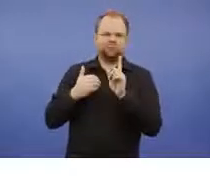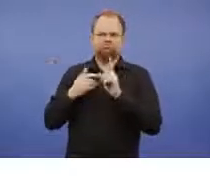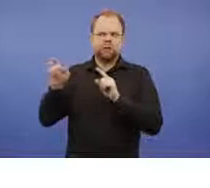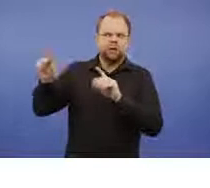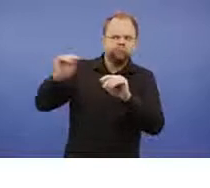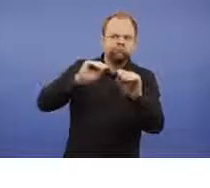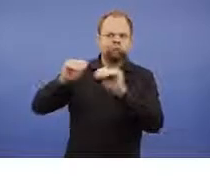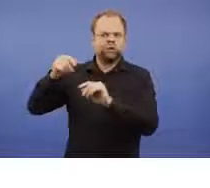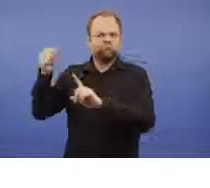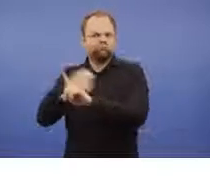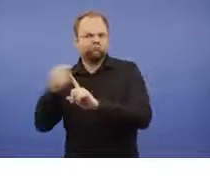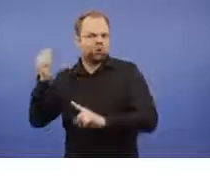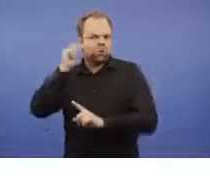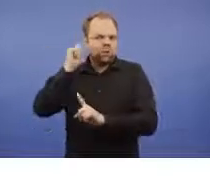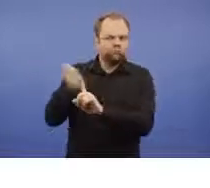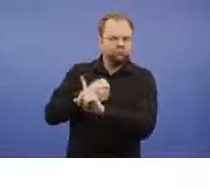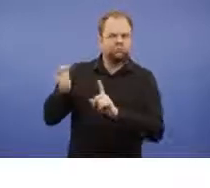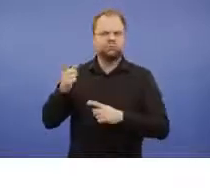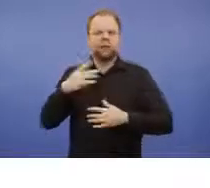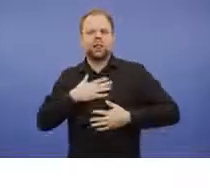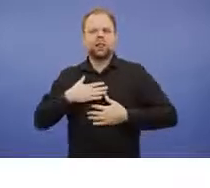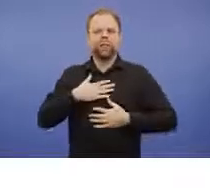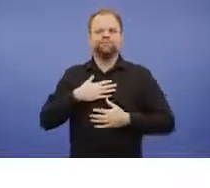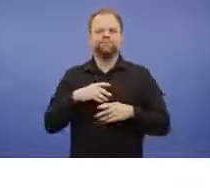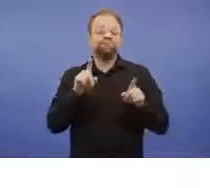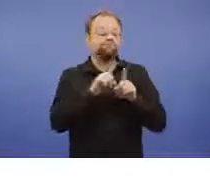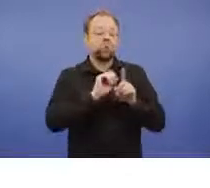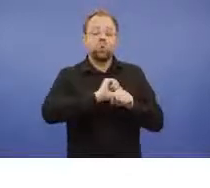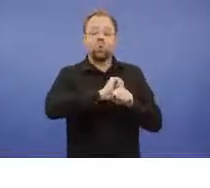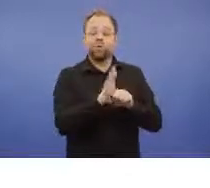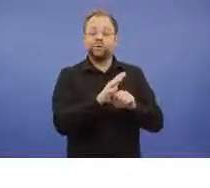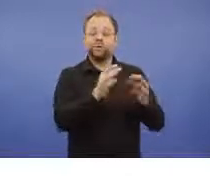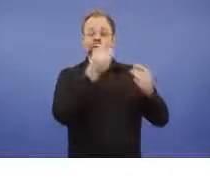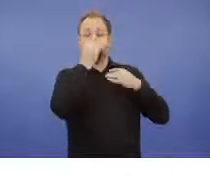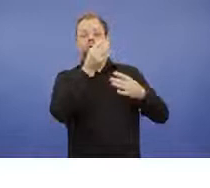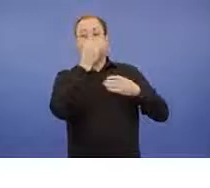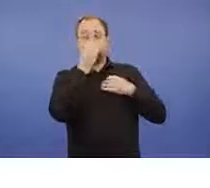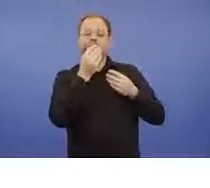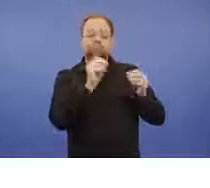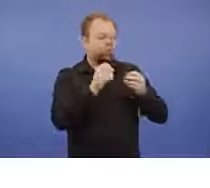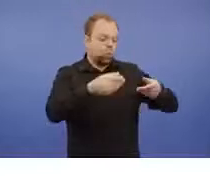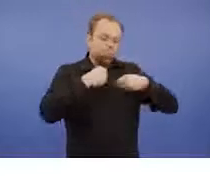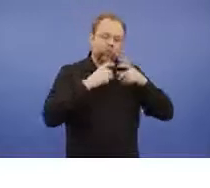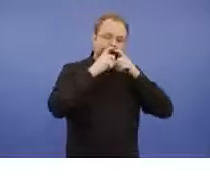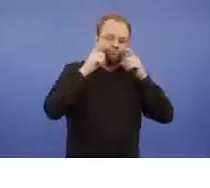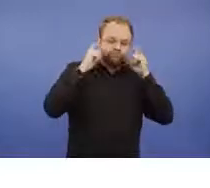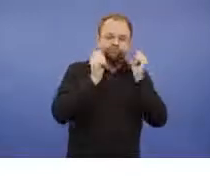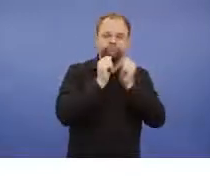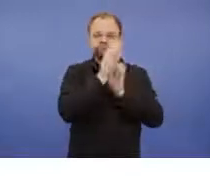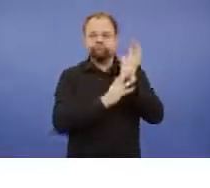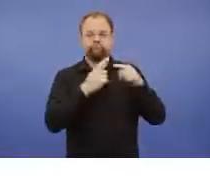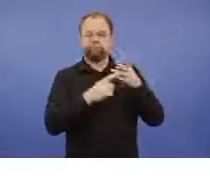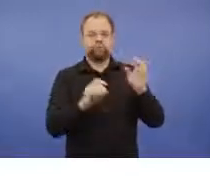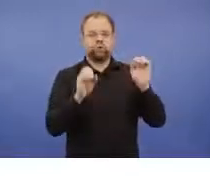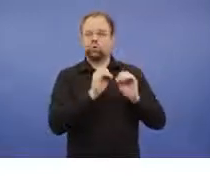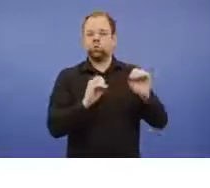Also, many violation cases have been reported in both camps during the interviews, particularly with relation